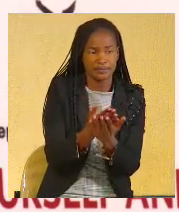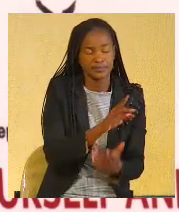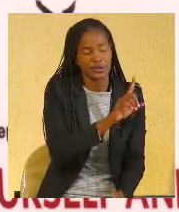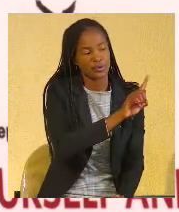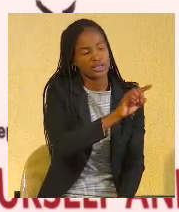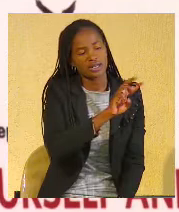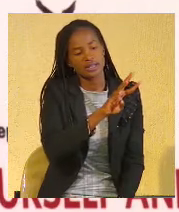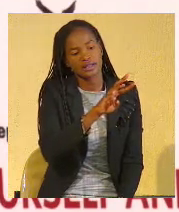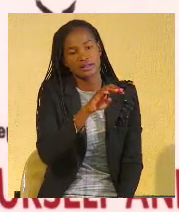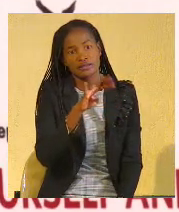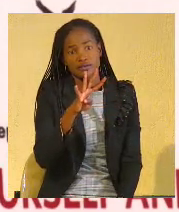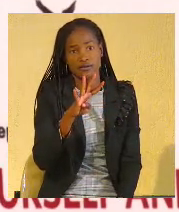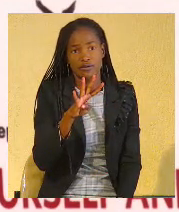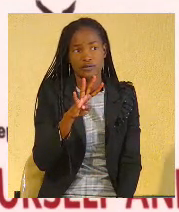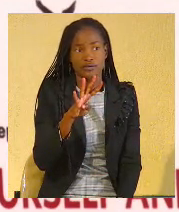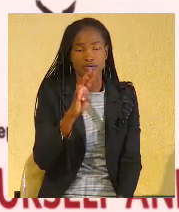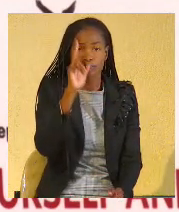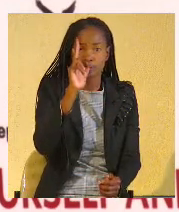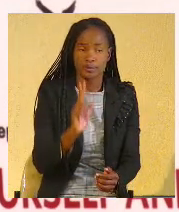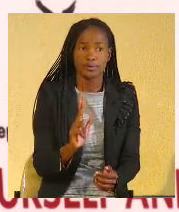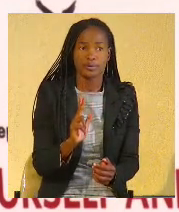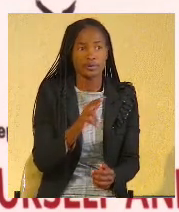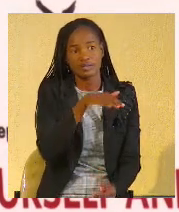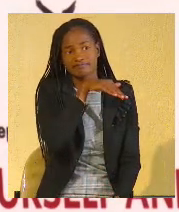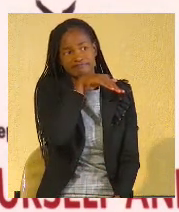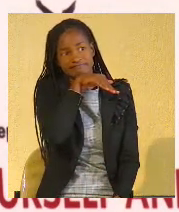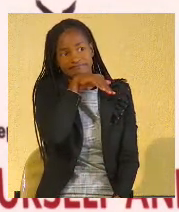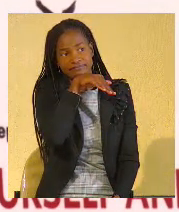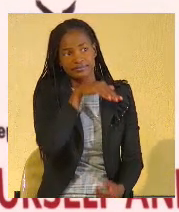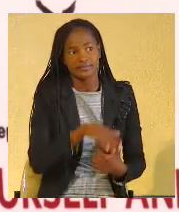134 applications have been rejected.